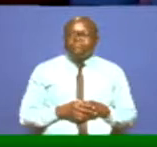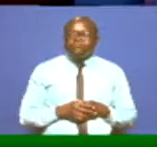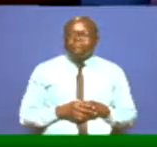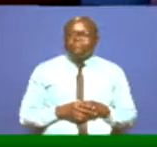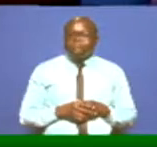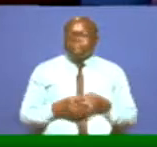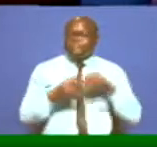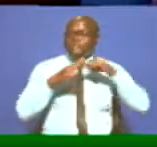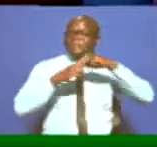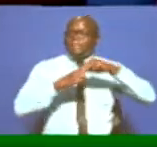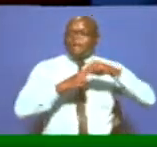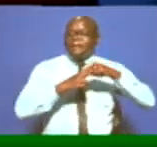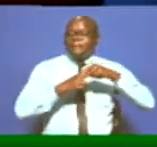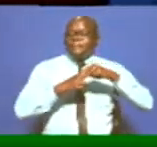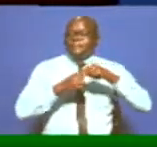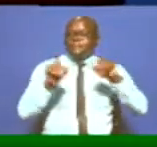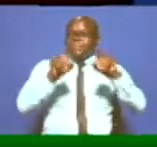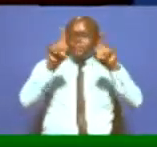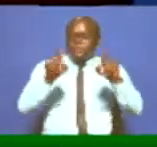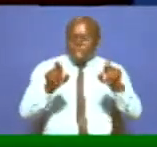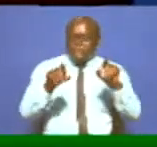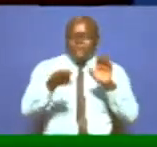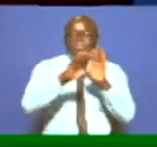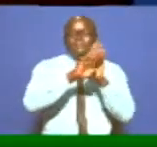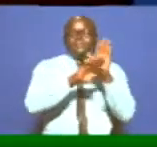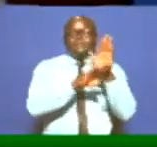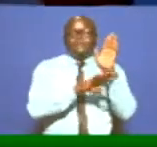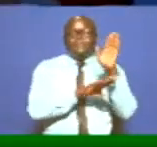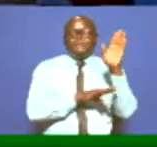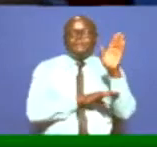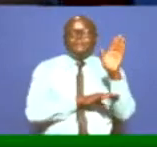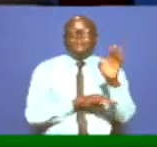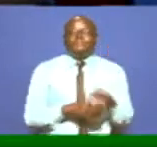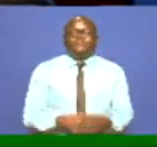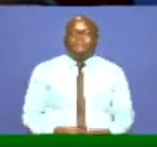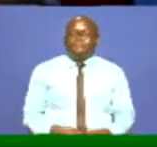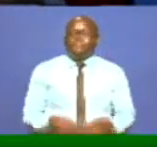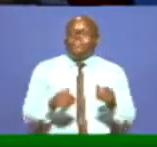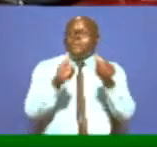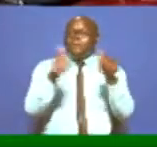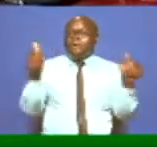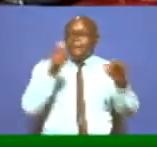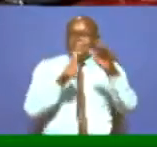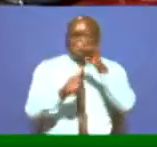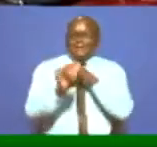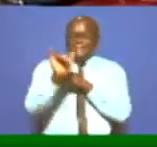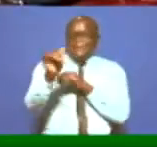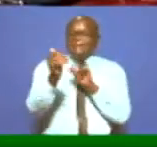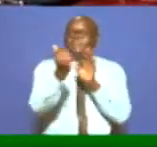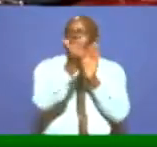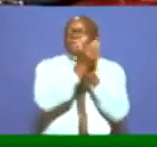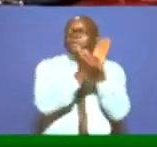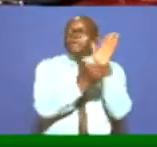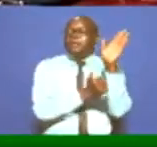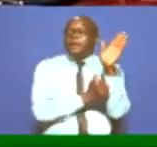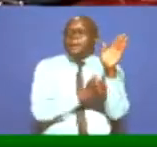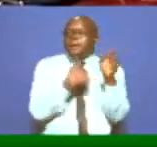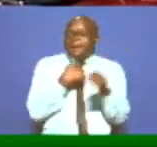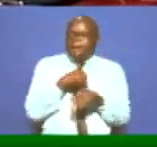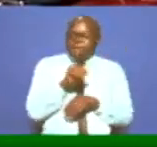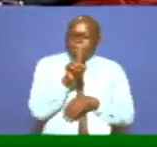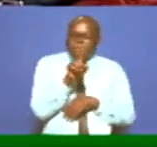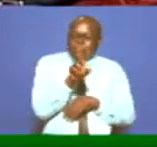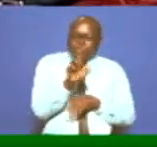Order number 7, questions and statements. All right. Under this particular order, there are two segments. One is